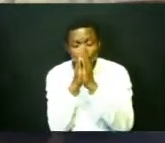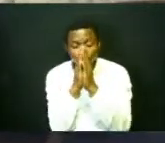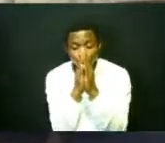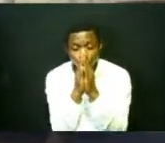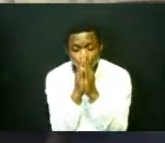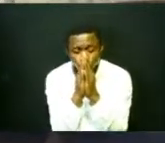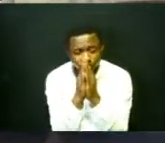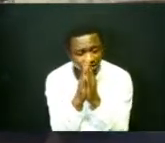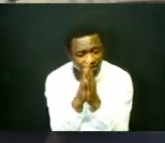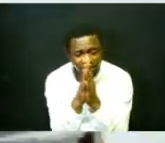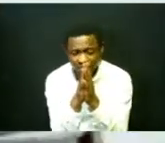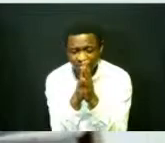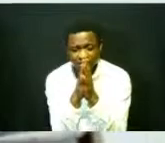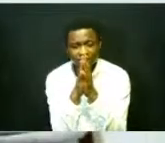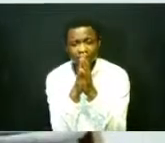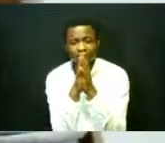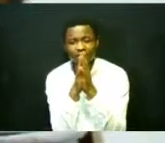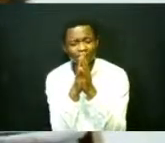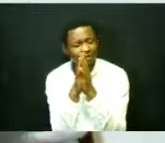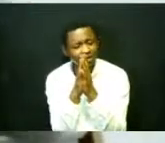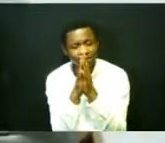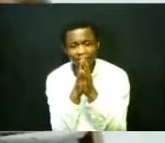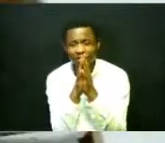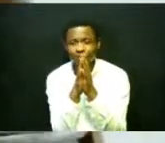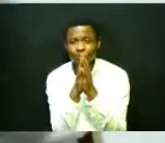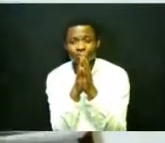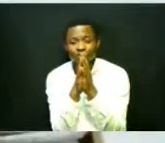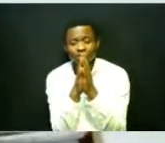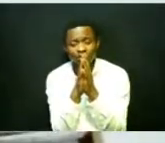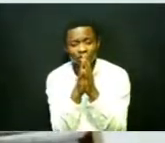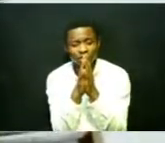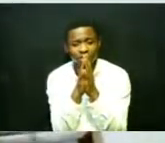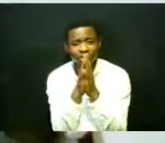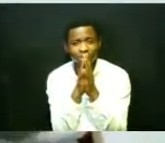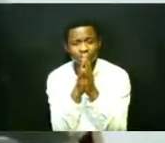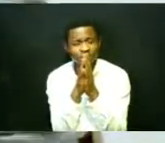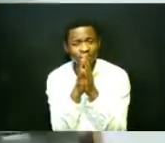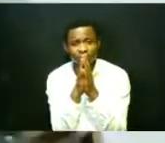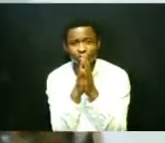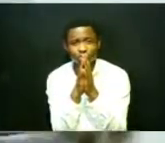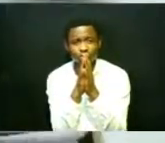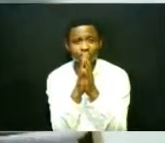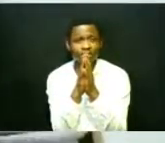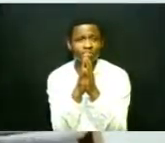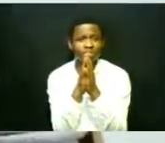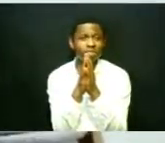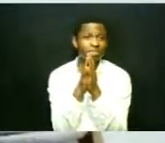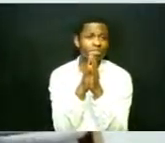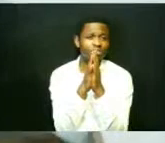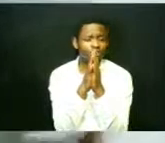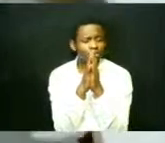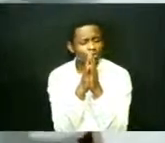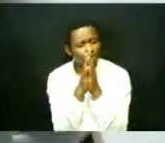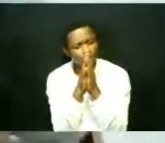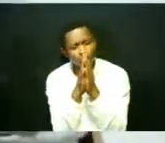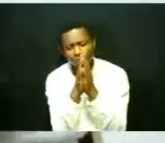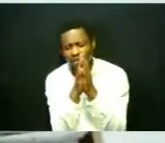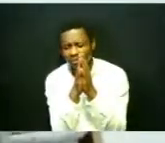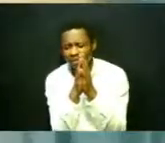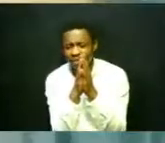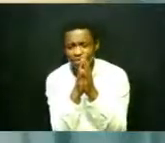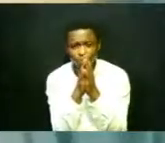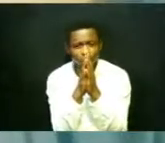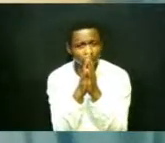Grace is in motion upon